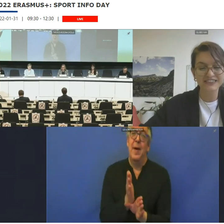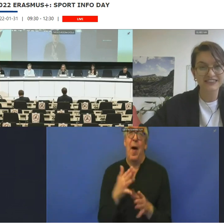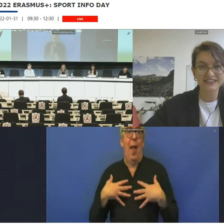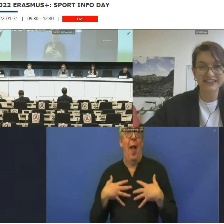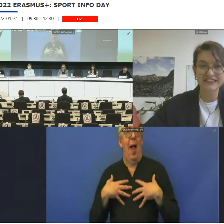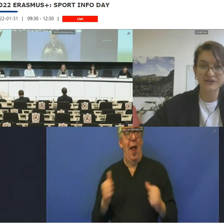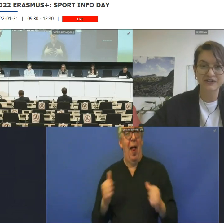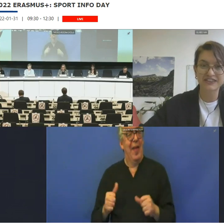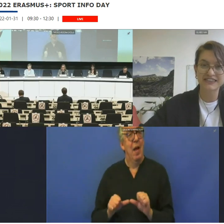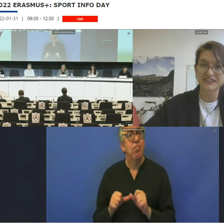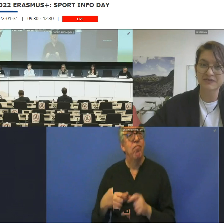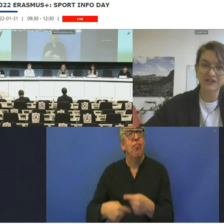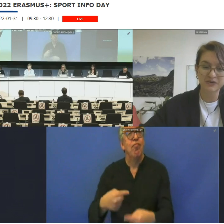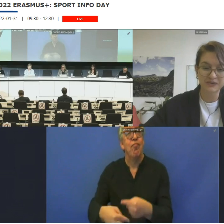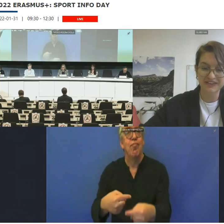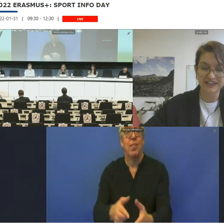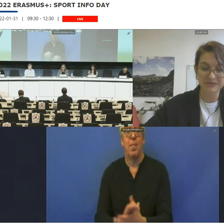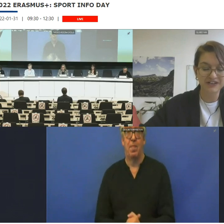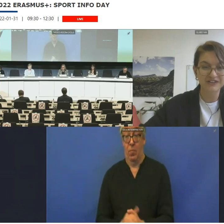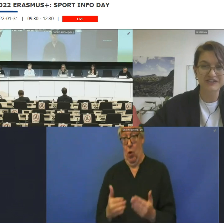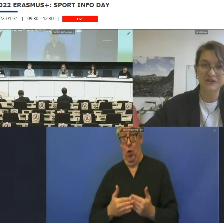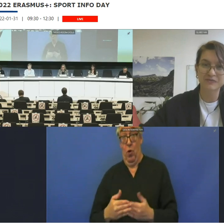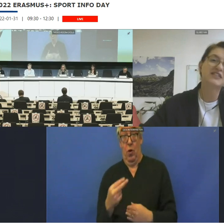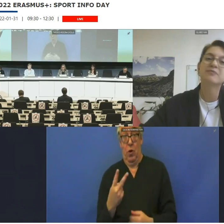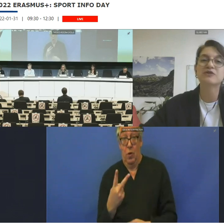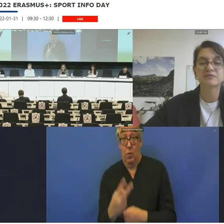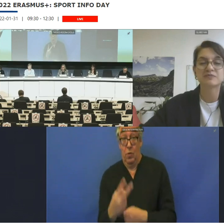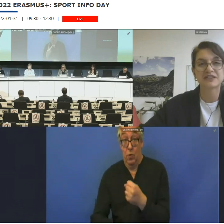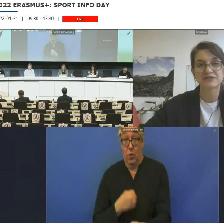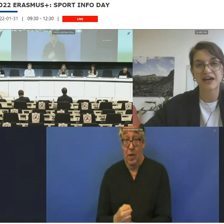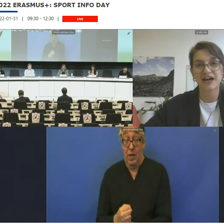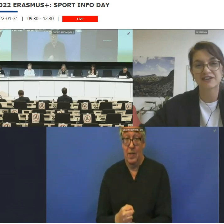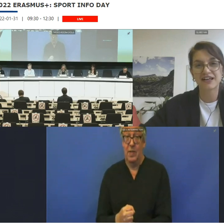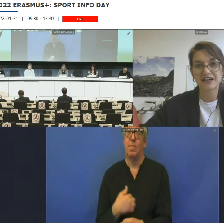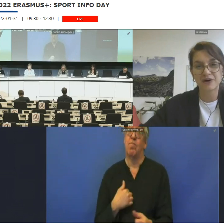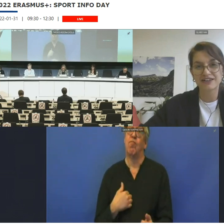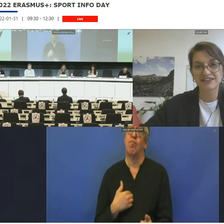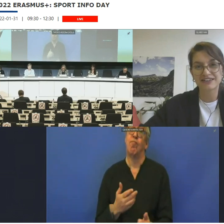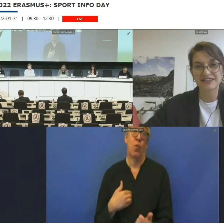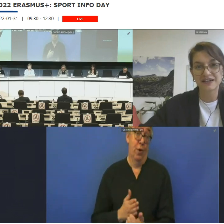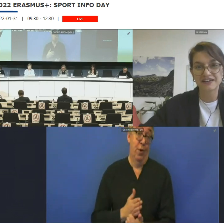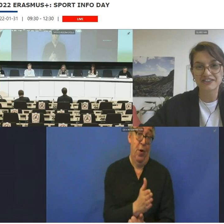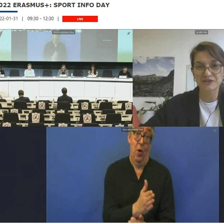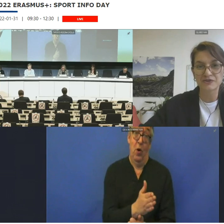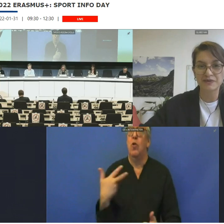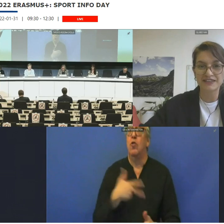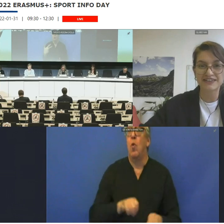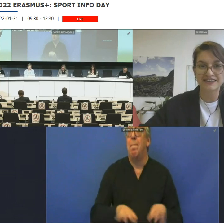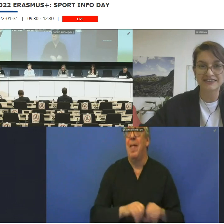the next 2 years, this will include regular social media posts, because we have quite a large social